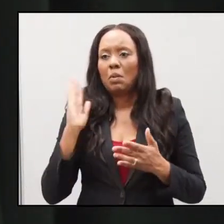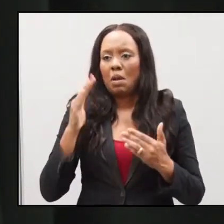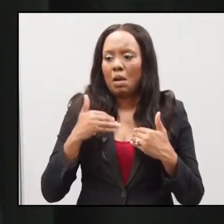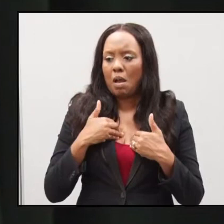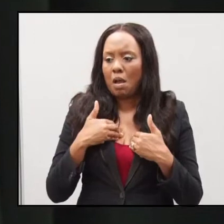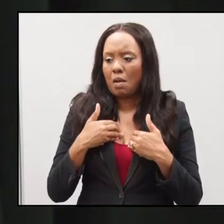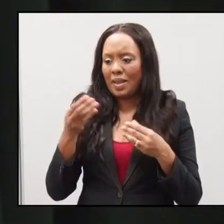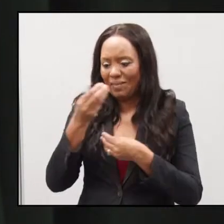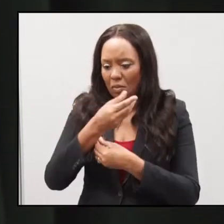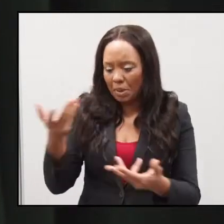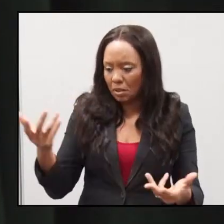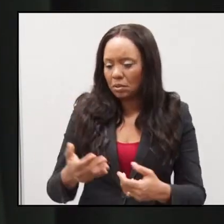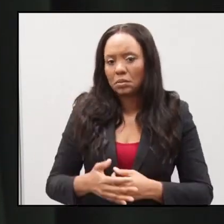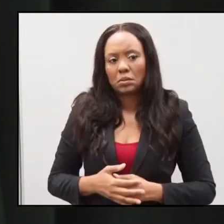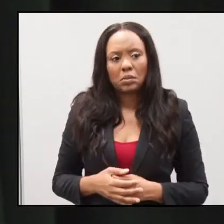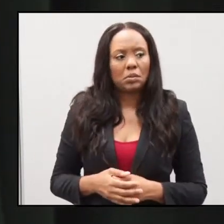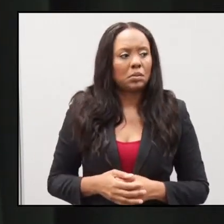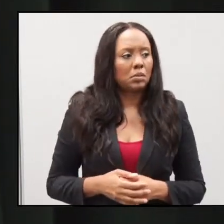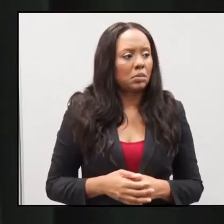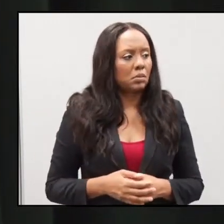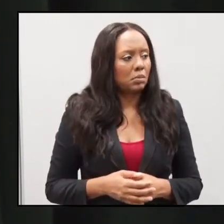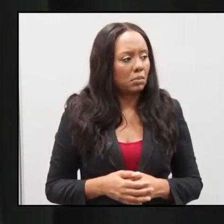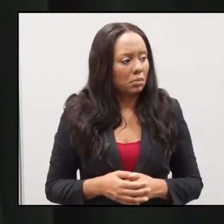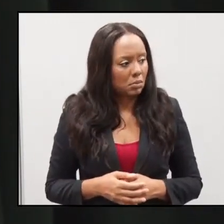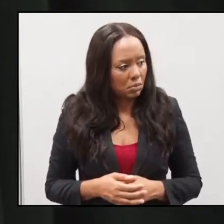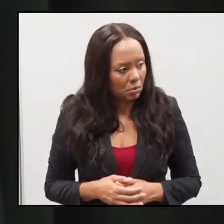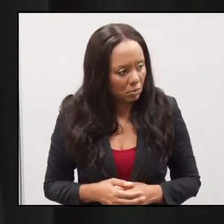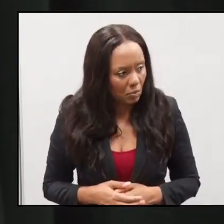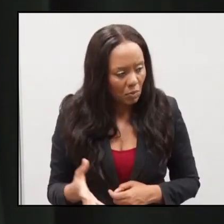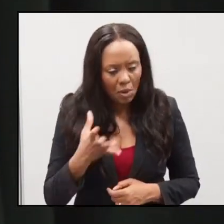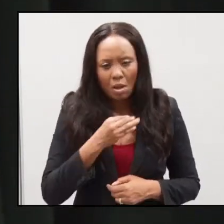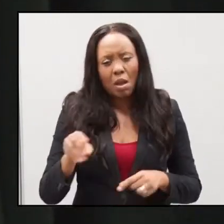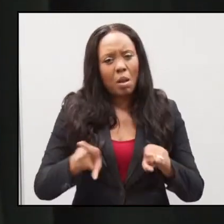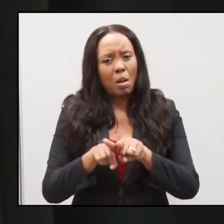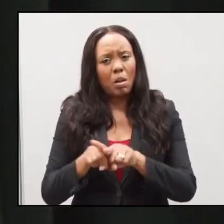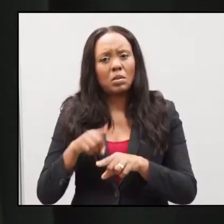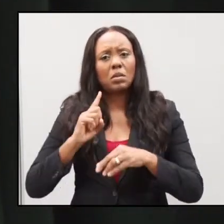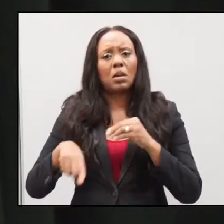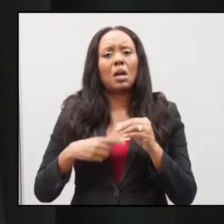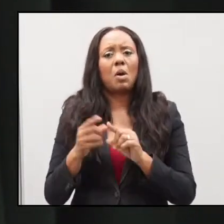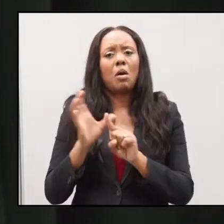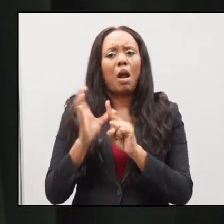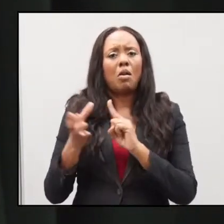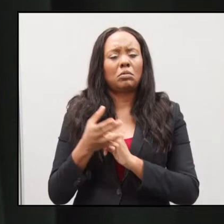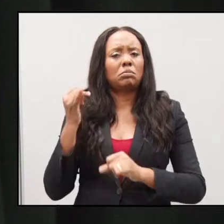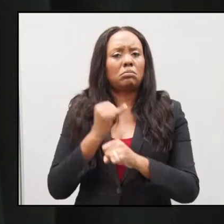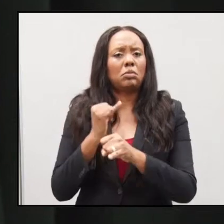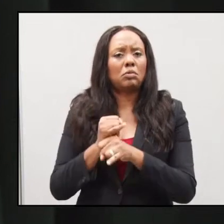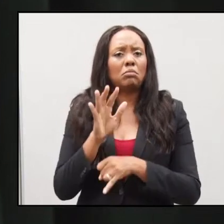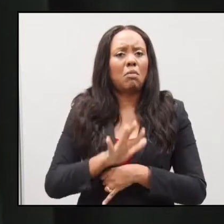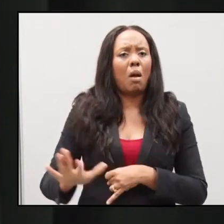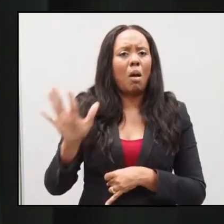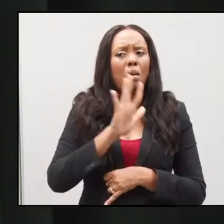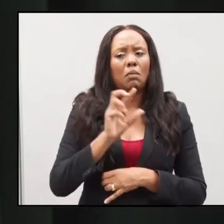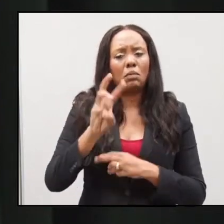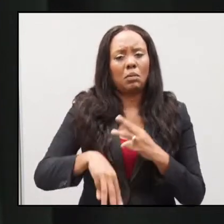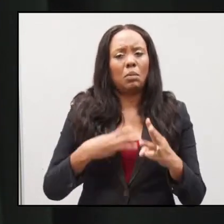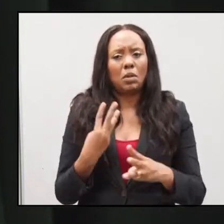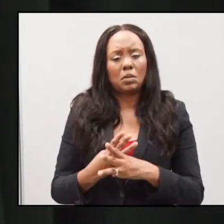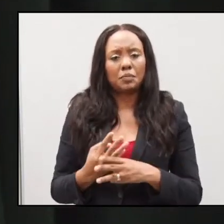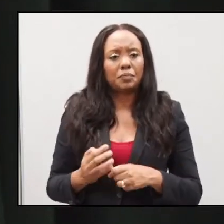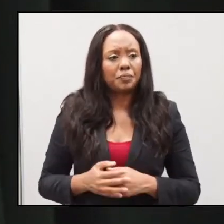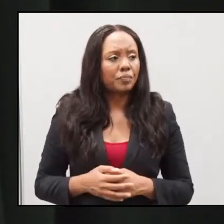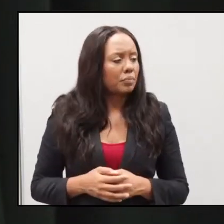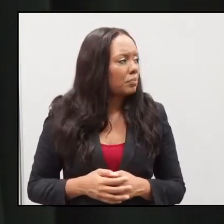the amenities typical of comparable leading cultural institutions worldwide. Beyond its walls are